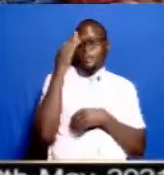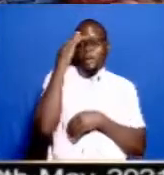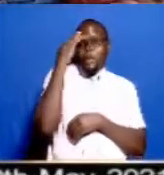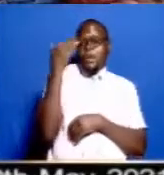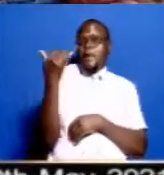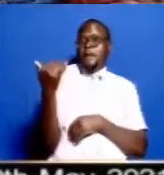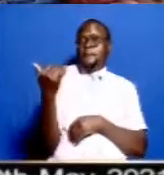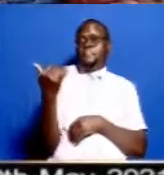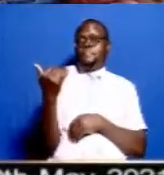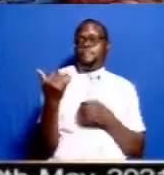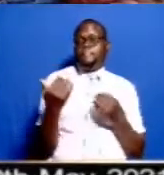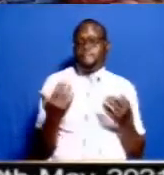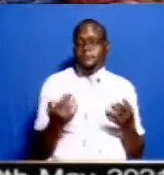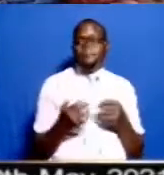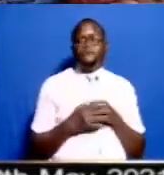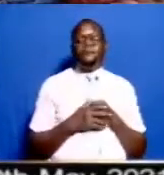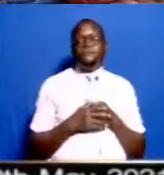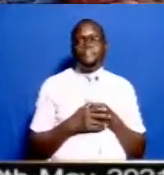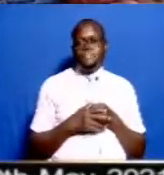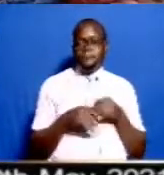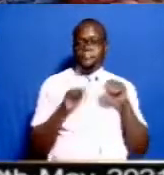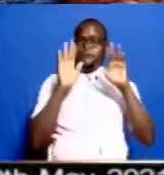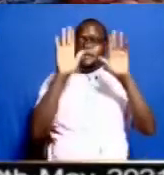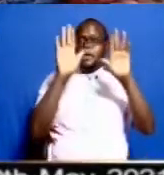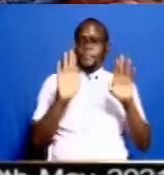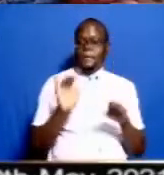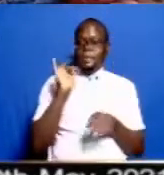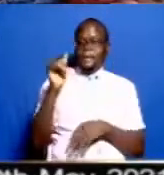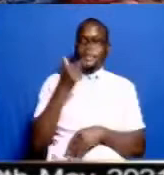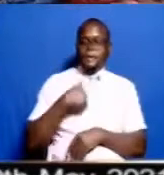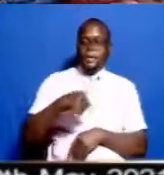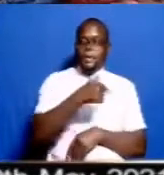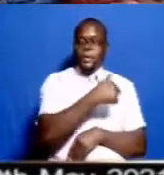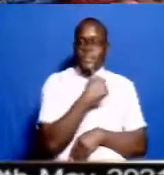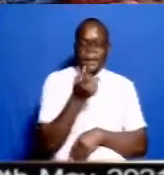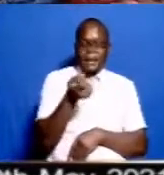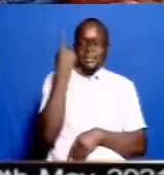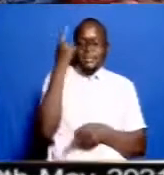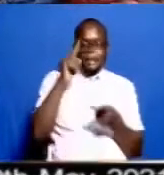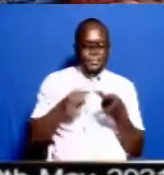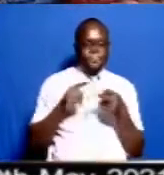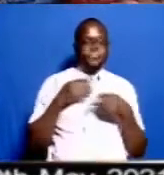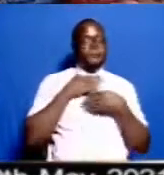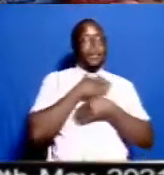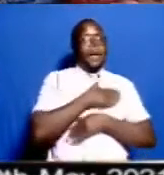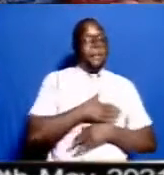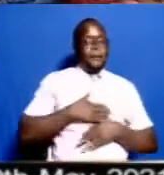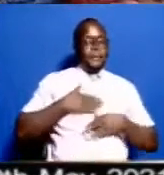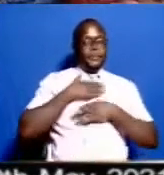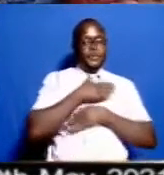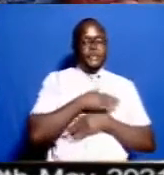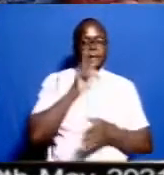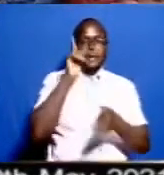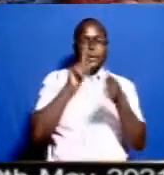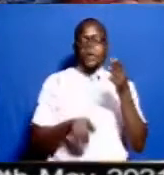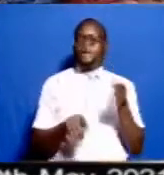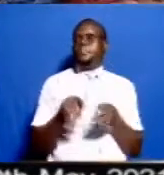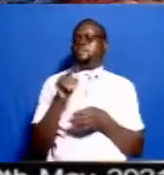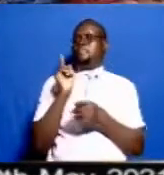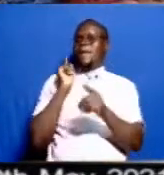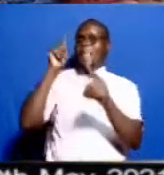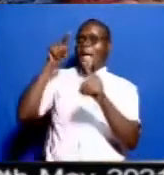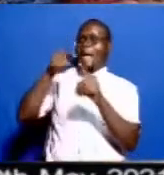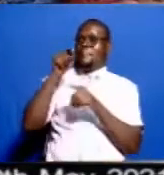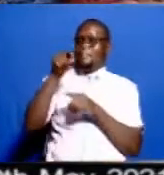because it's important that we understand and appreciate what this motion is all